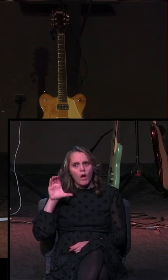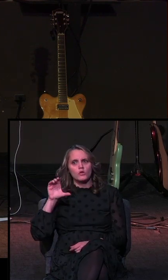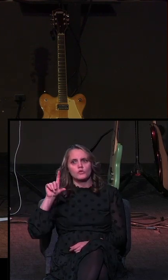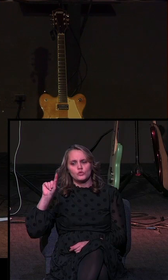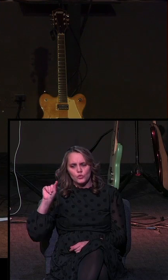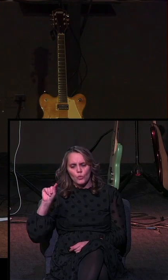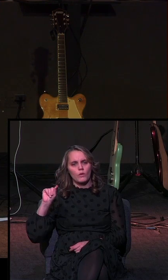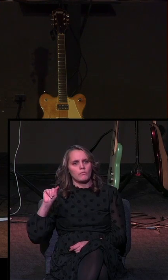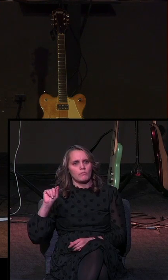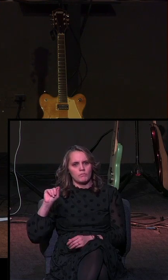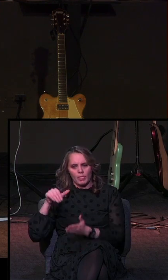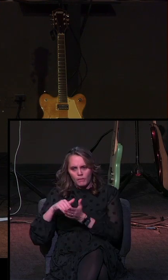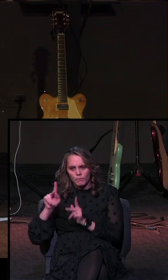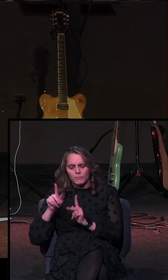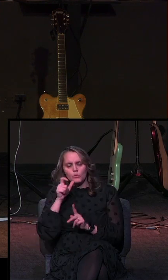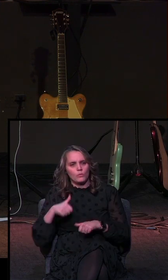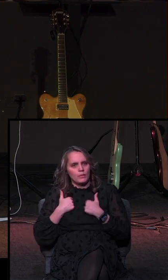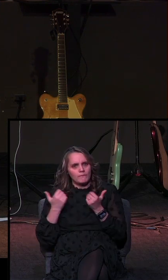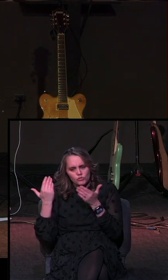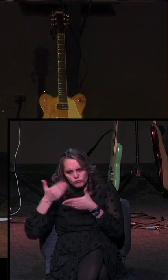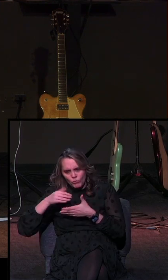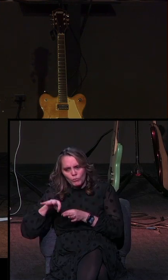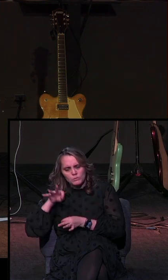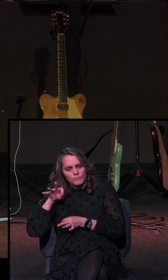darkness. He even cares about the animals.